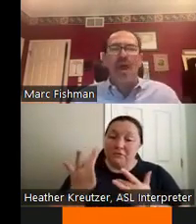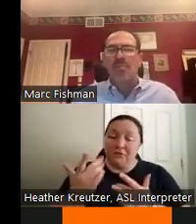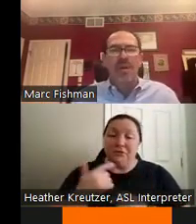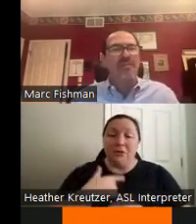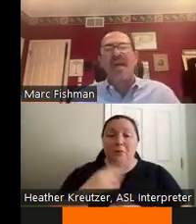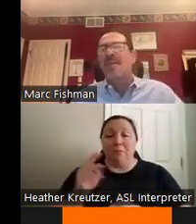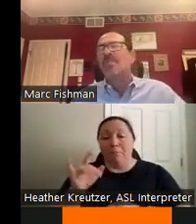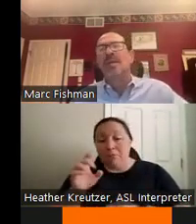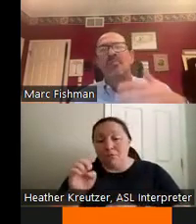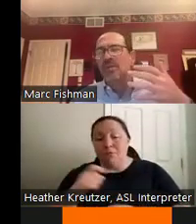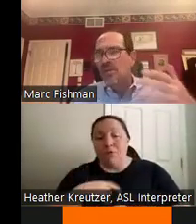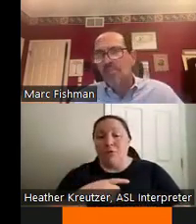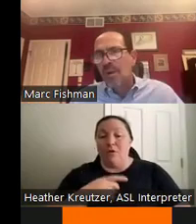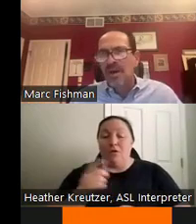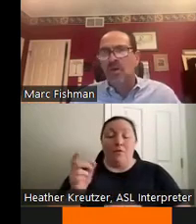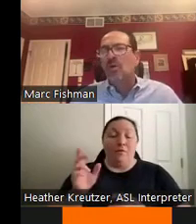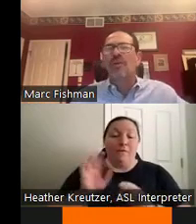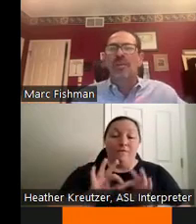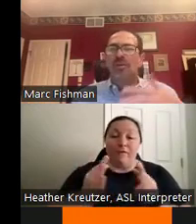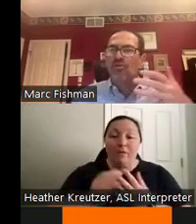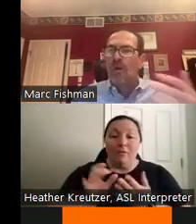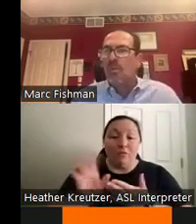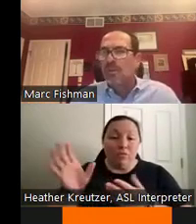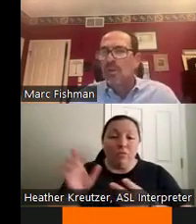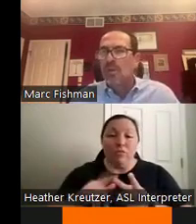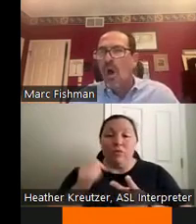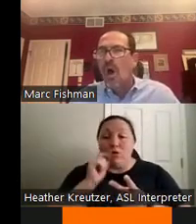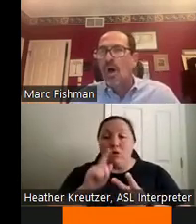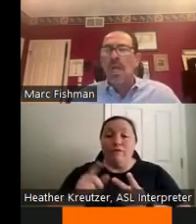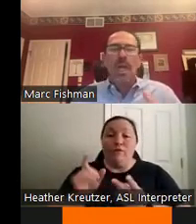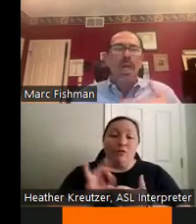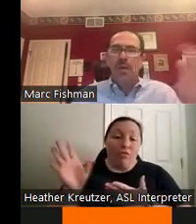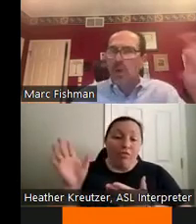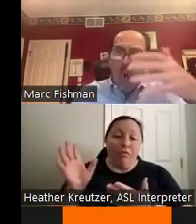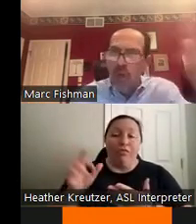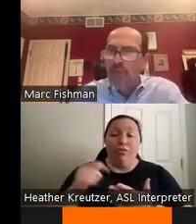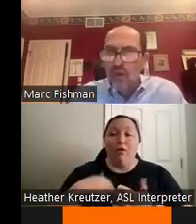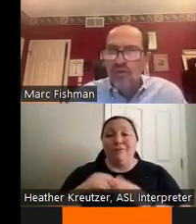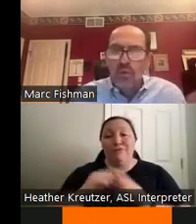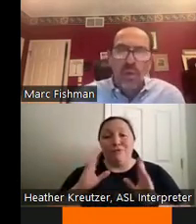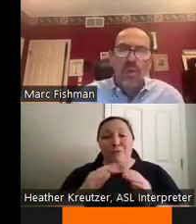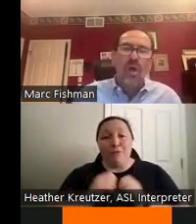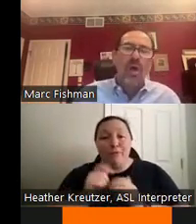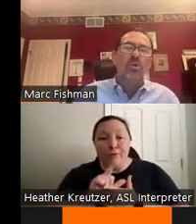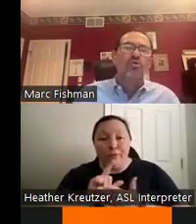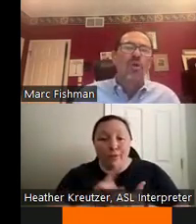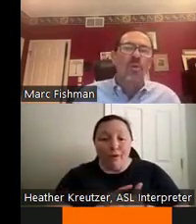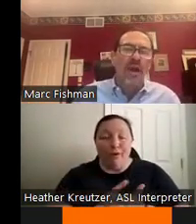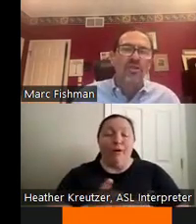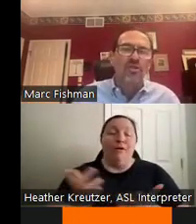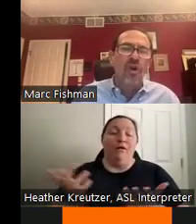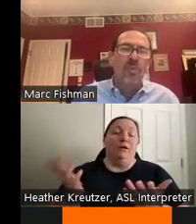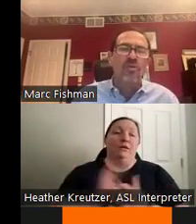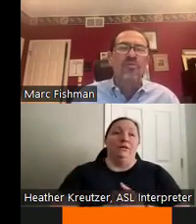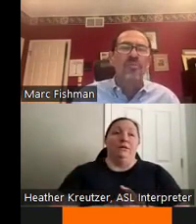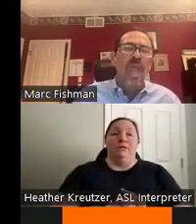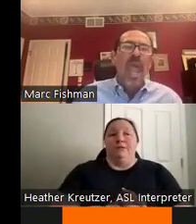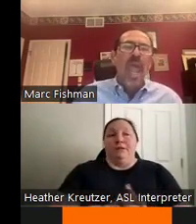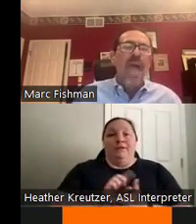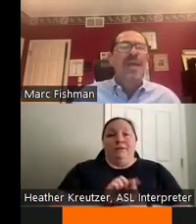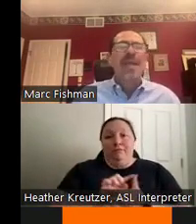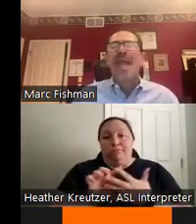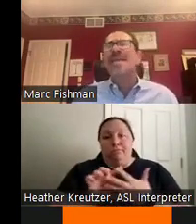been thrown out by my family, I've been dumped by my girlfriend, I'm in trouble with the law, you know, all the usual crisis